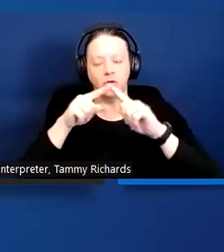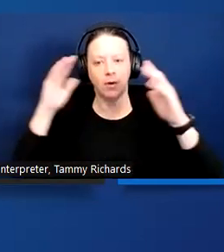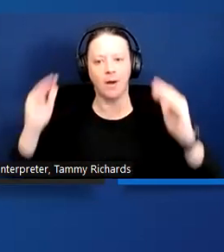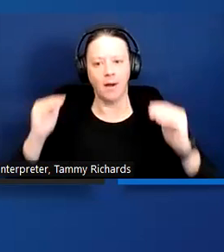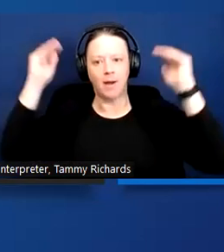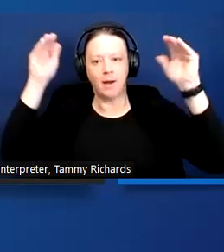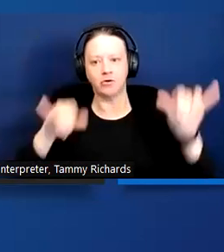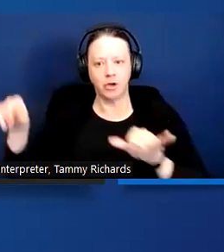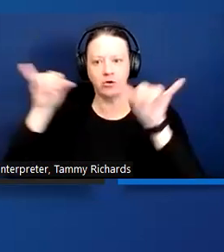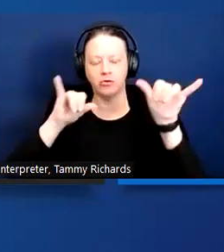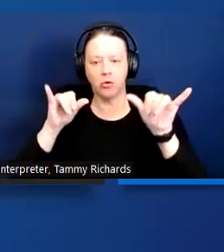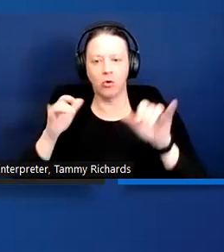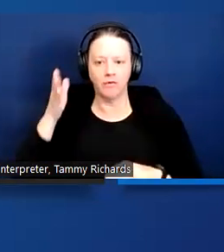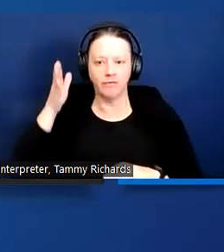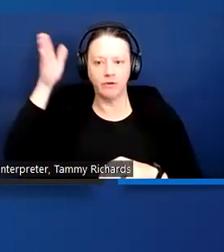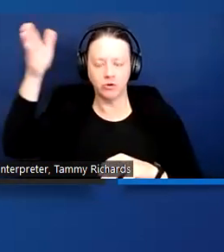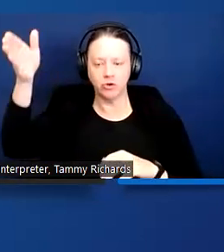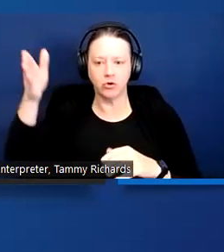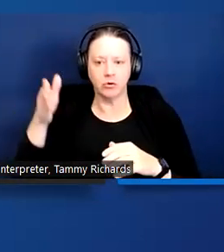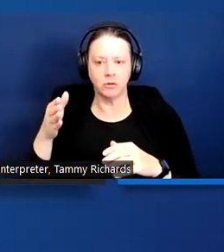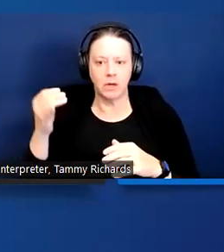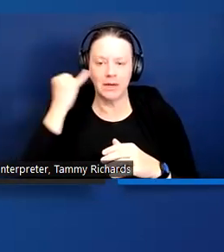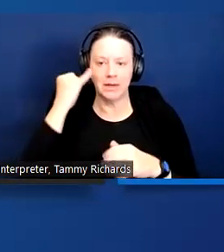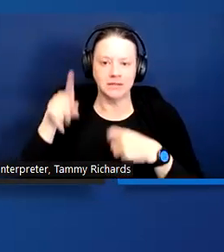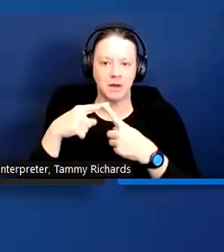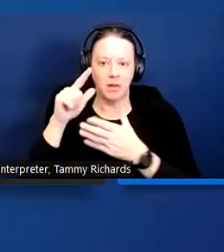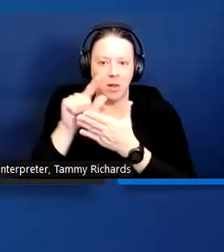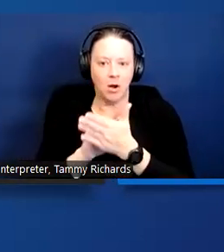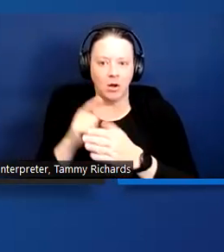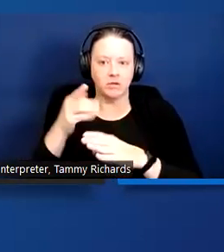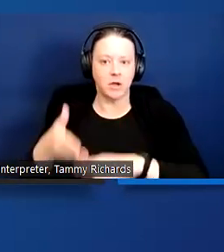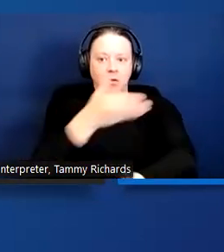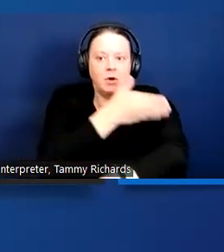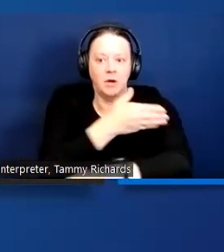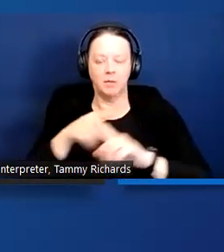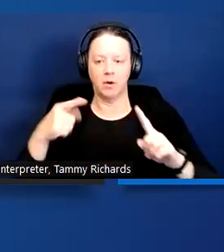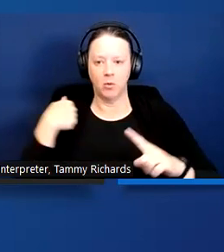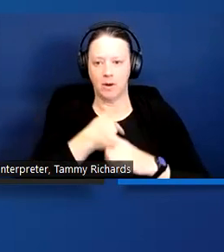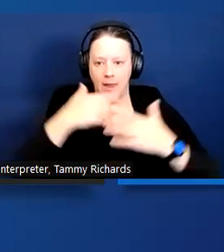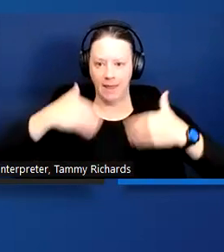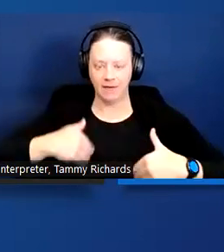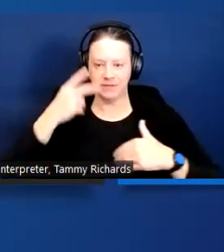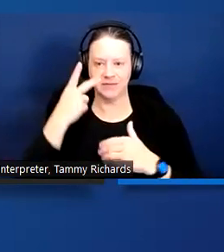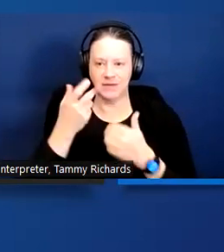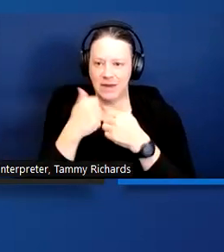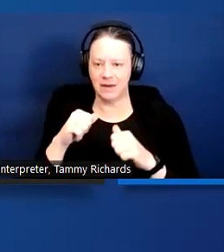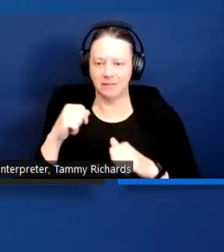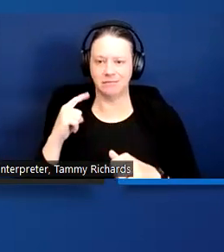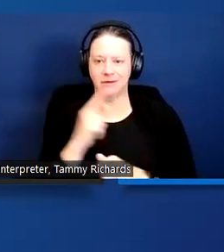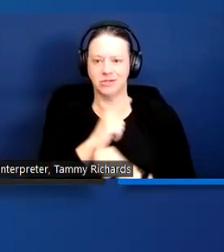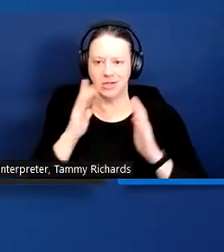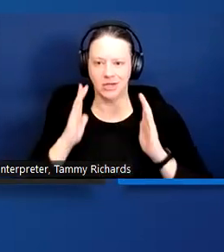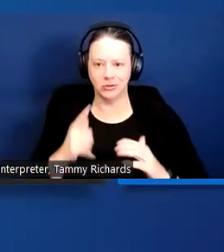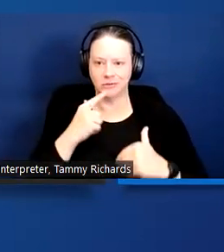even future-proof against the laws upgrading, but we haven't seen anyone introduce like a bill or something to move to the